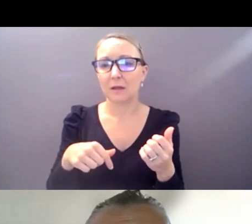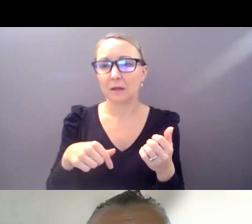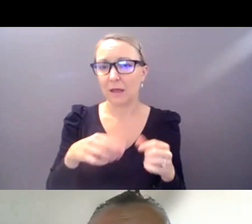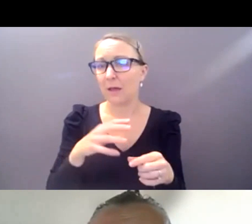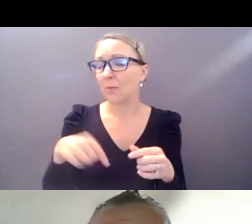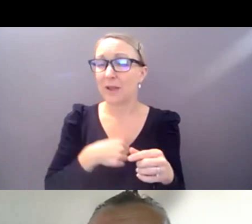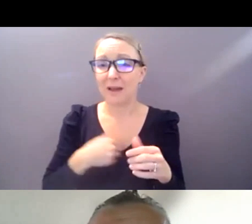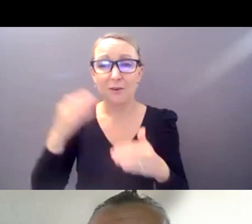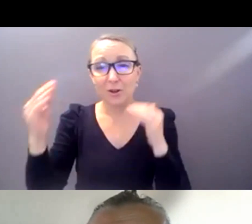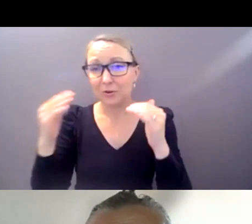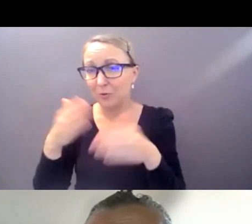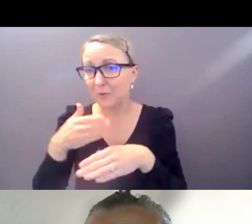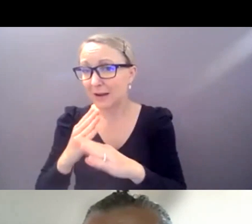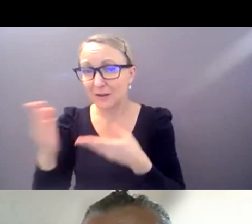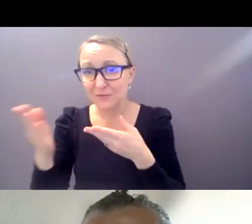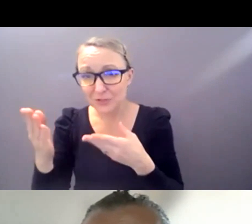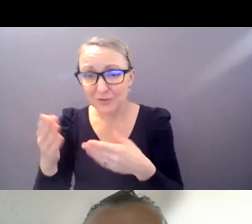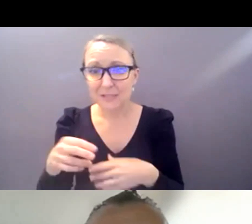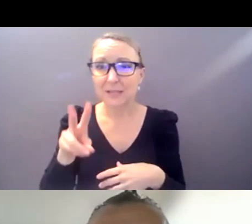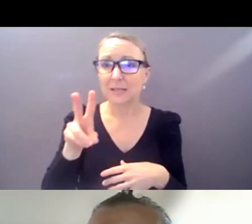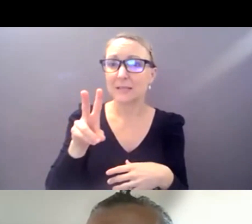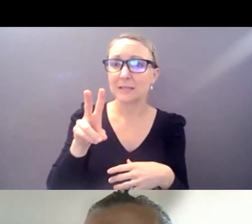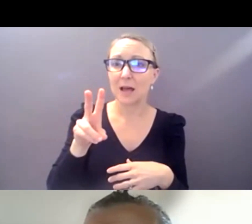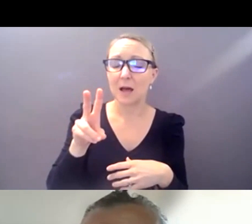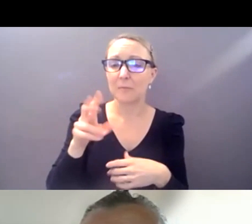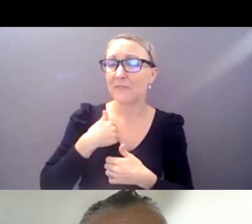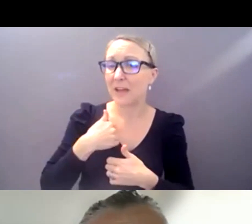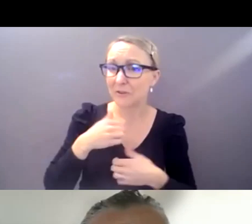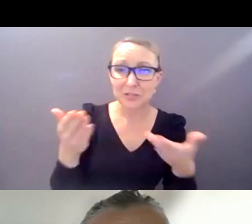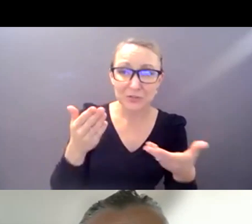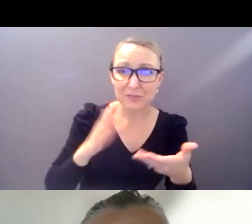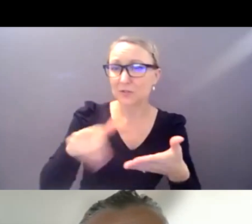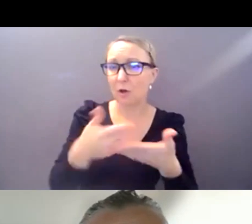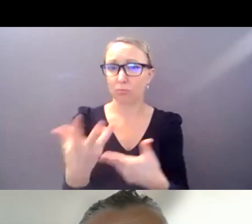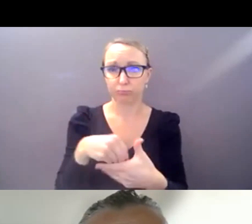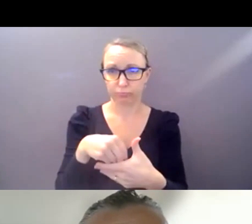Services, Ombudsman and Veteran Services. Next slide, please.